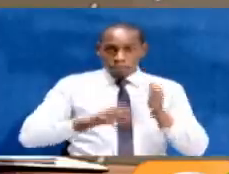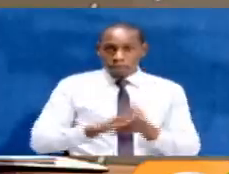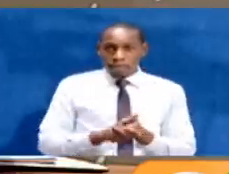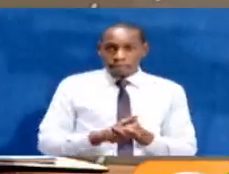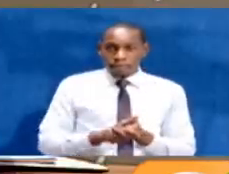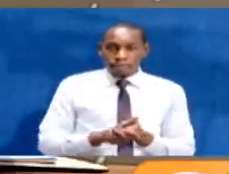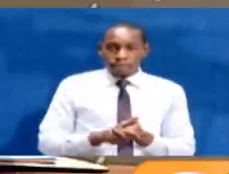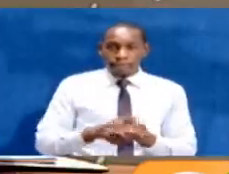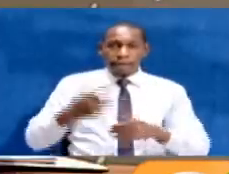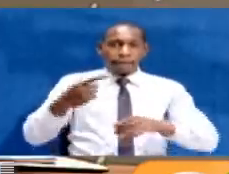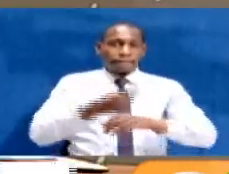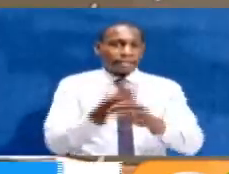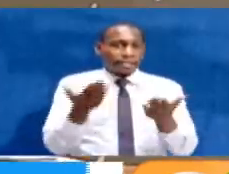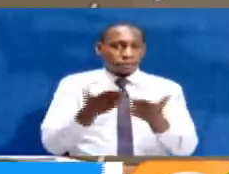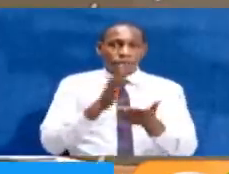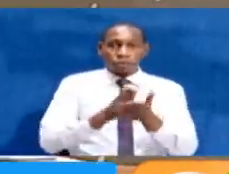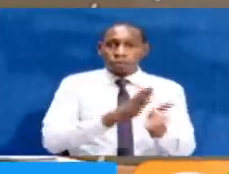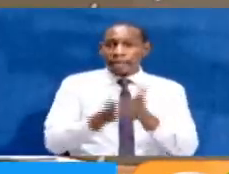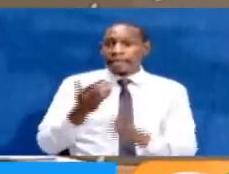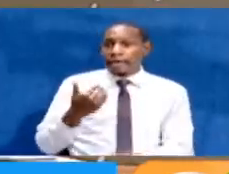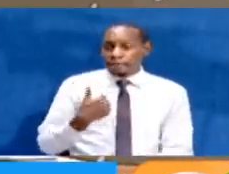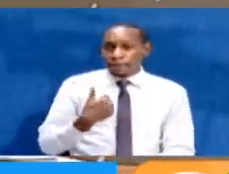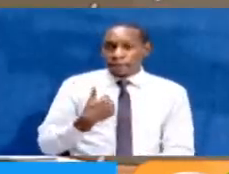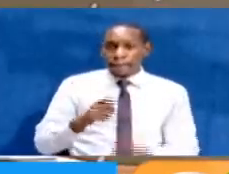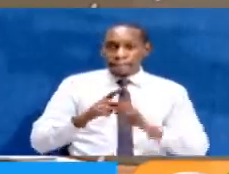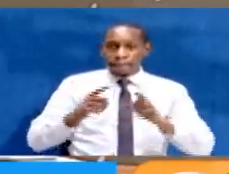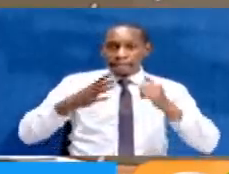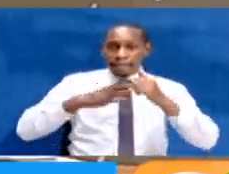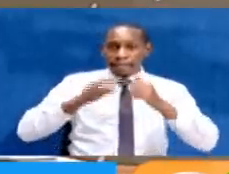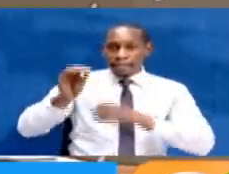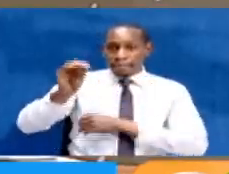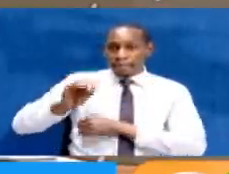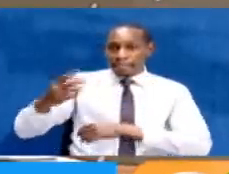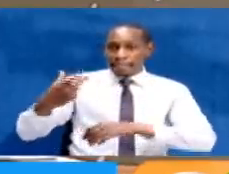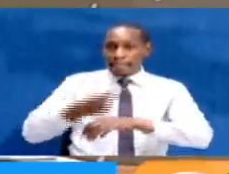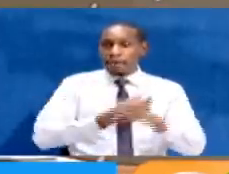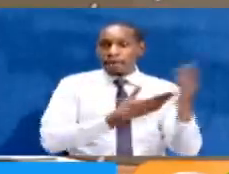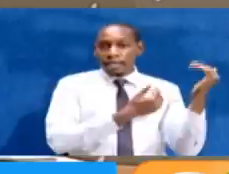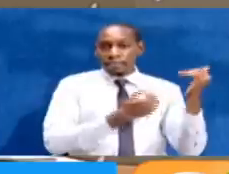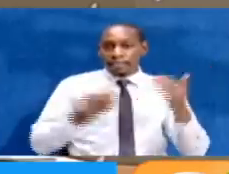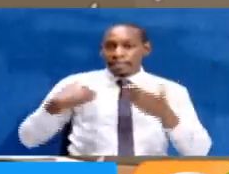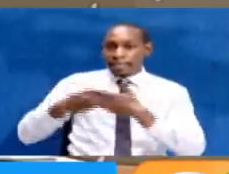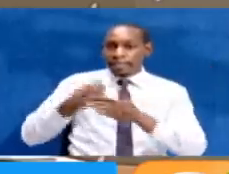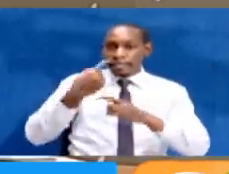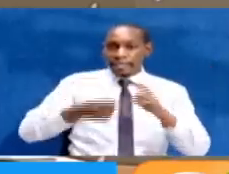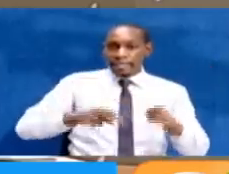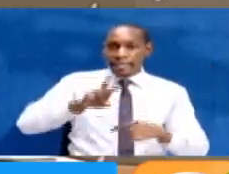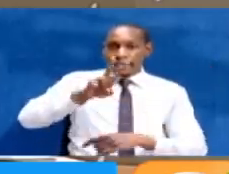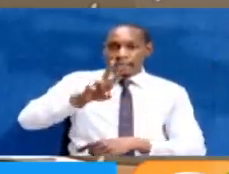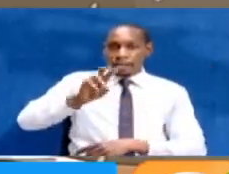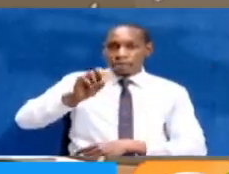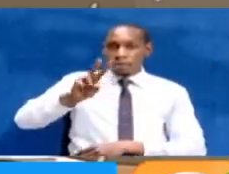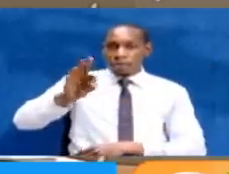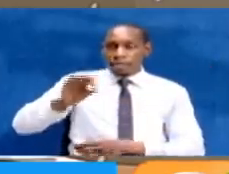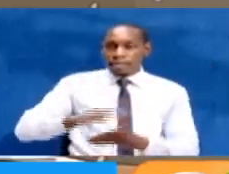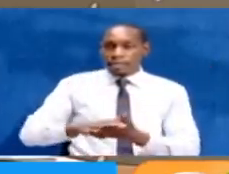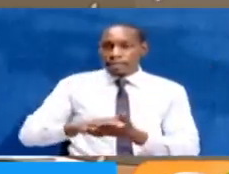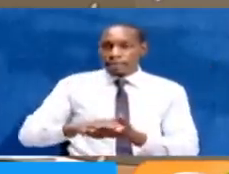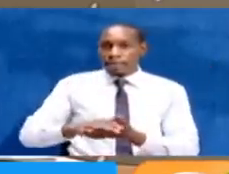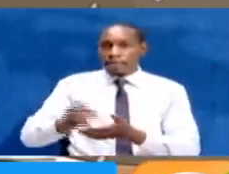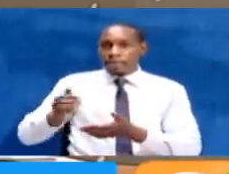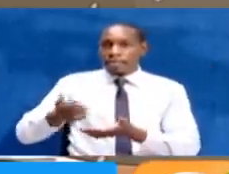we get more vaccines? Yes, we have a plan. But I think 90% of the vaccines we're expecting until 2023 is za